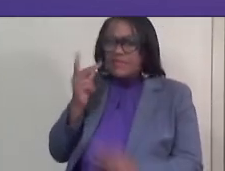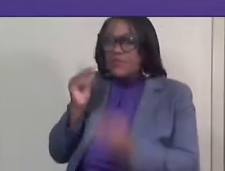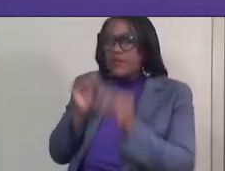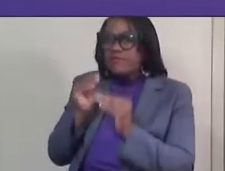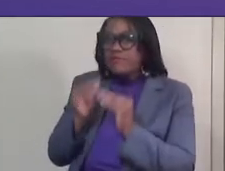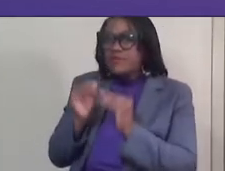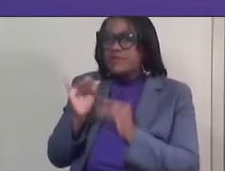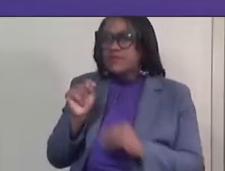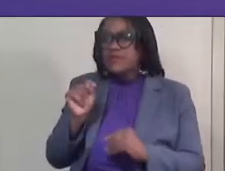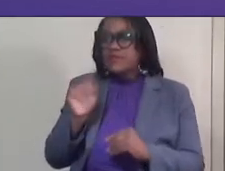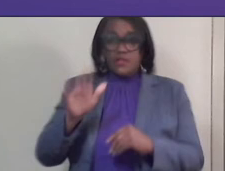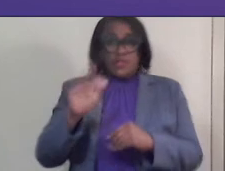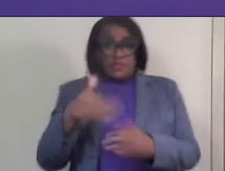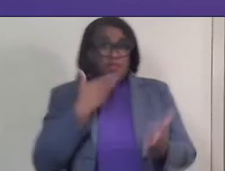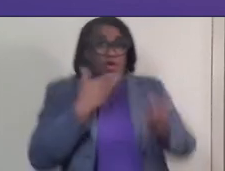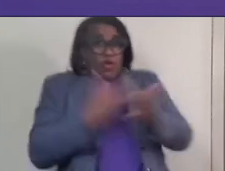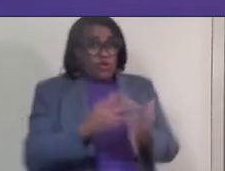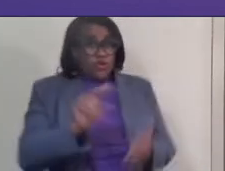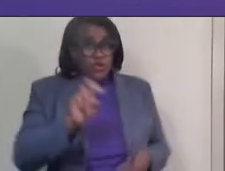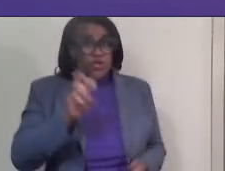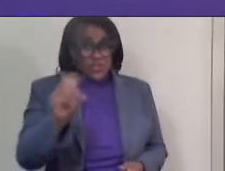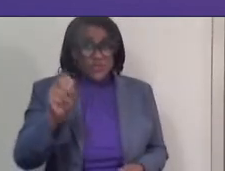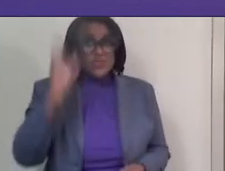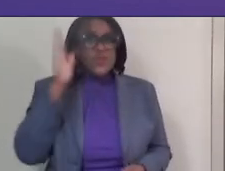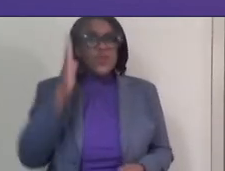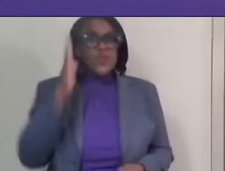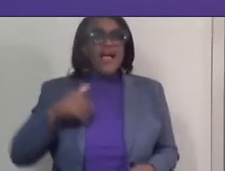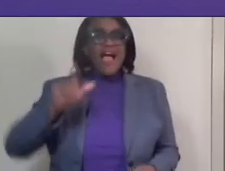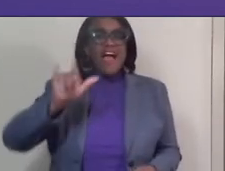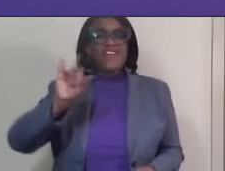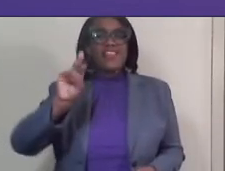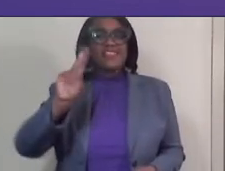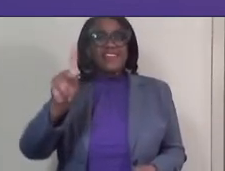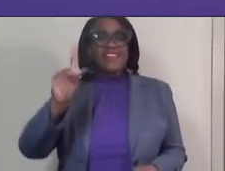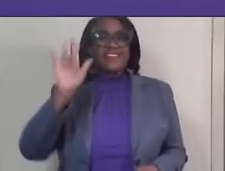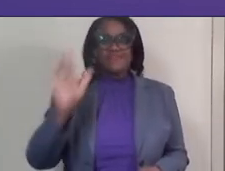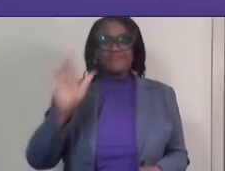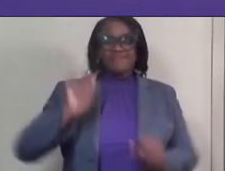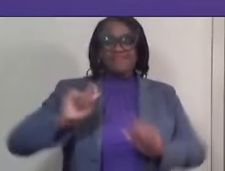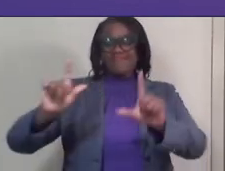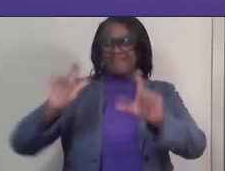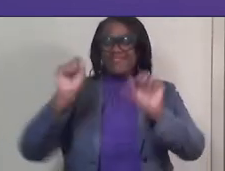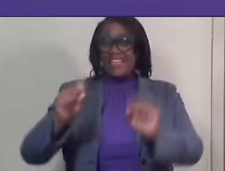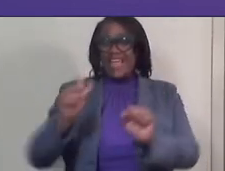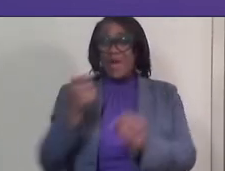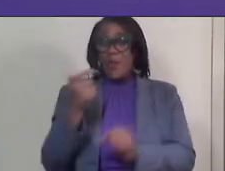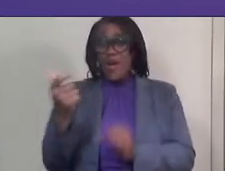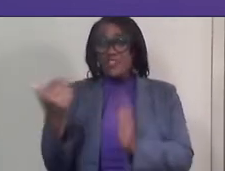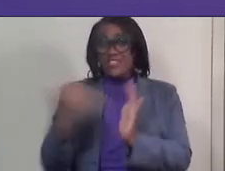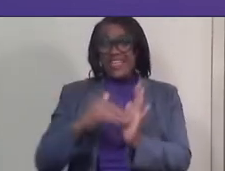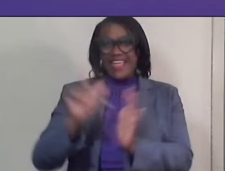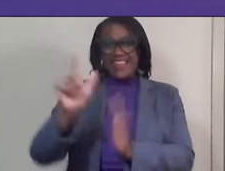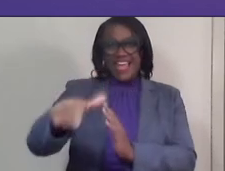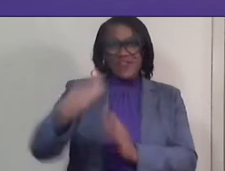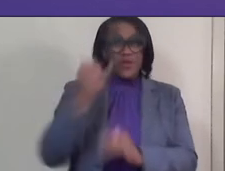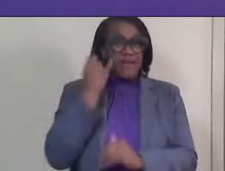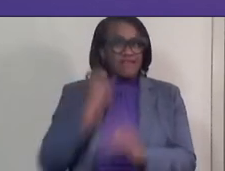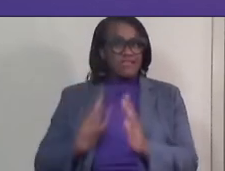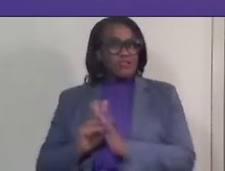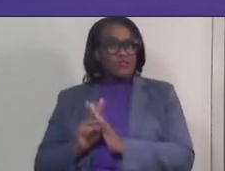But the good news is there'll be a link where people can watch it at another time if it doesn't show up.